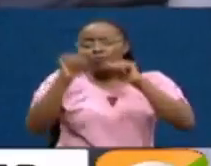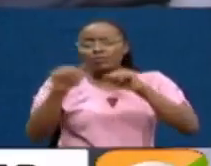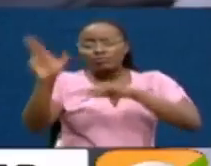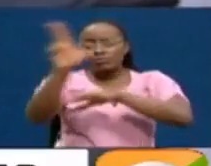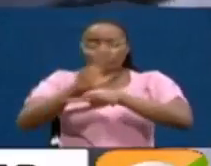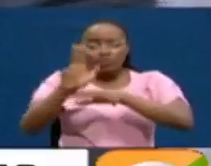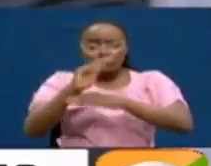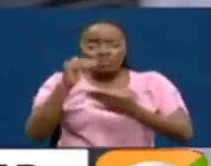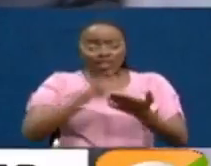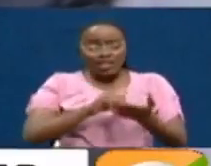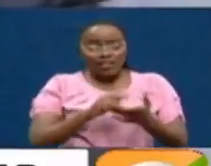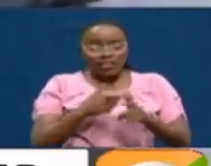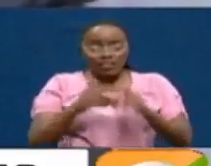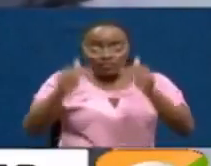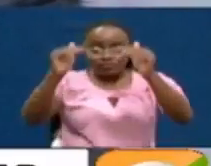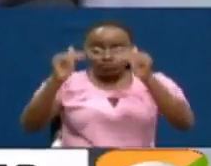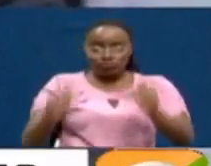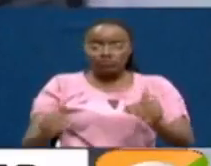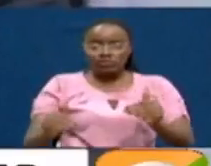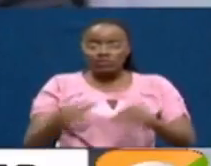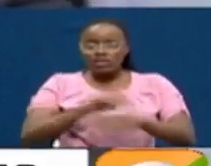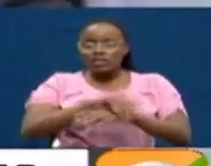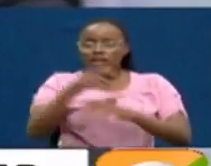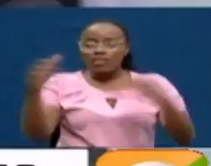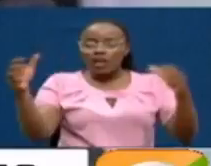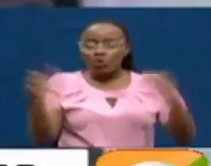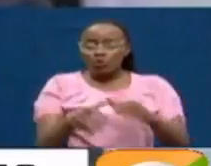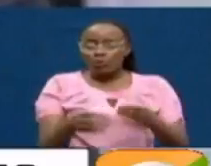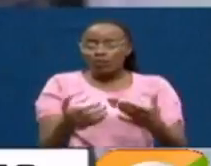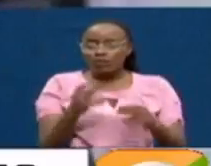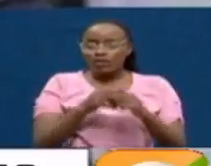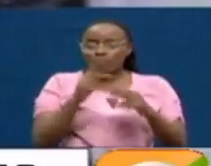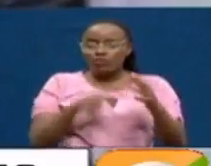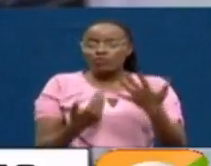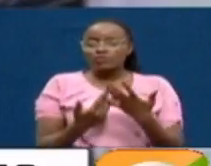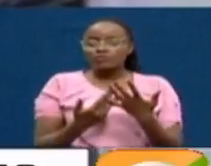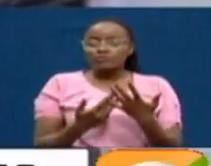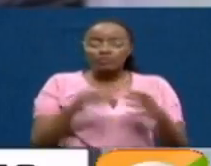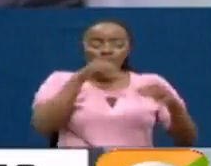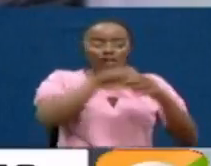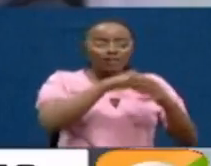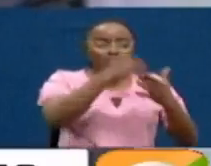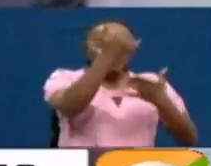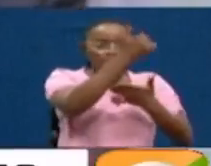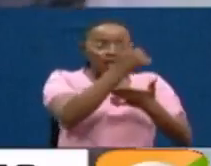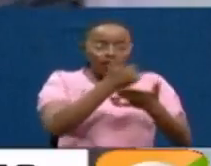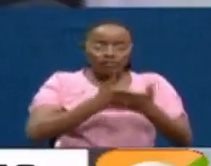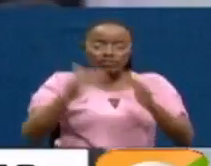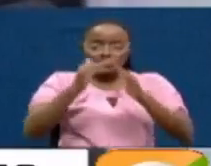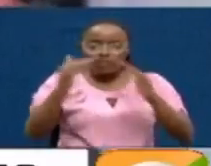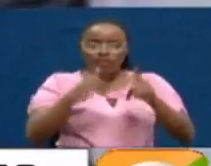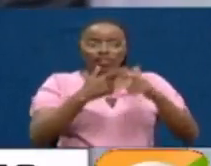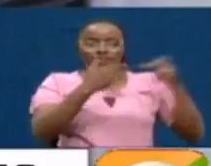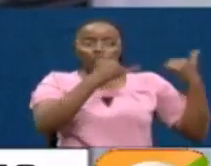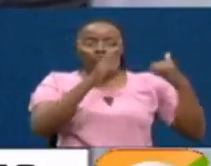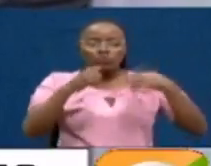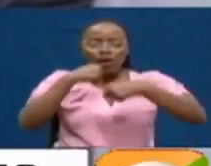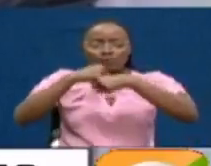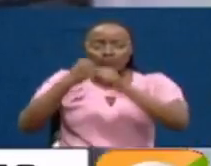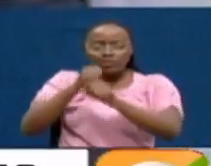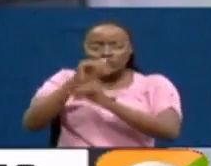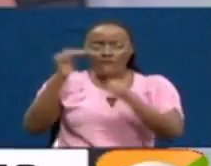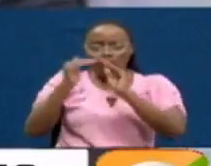used. Then we come from there, I get another group of creatives called interior designers, who come to your houses and actually fix those houses and give